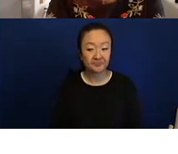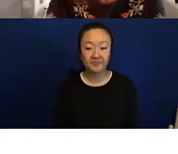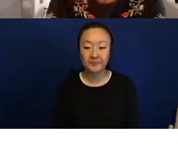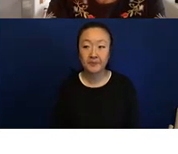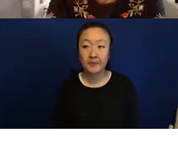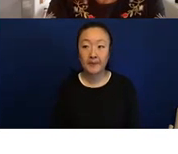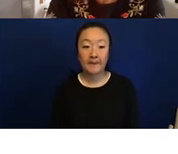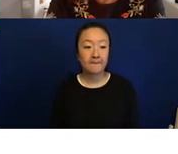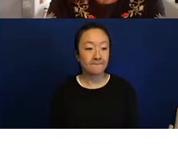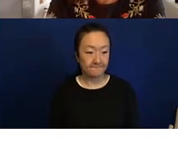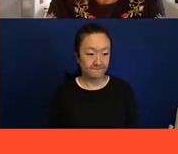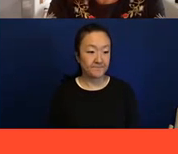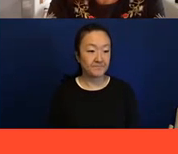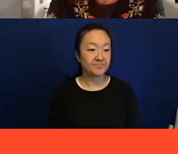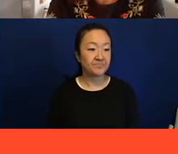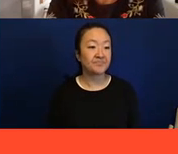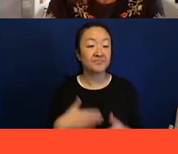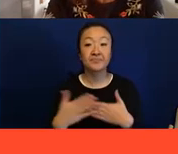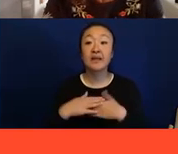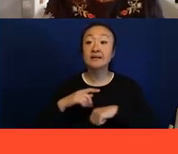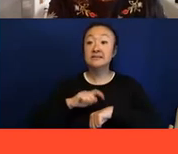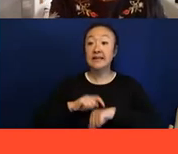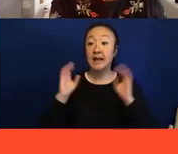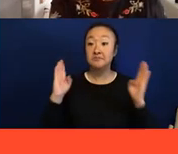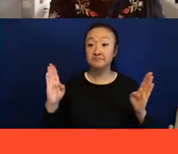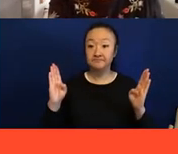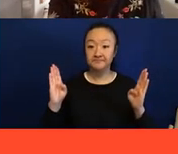Okay, next, timeline. So